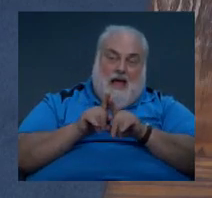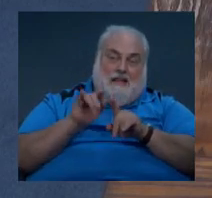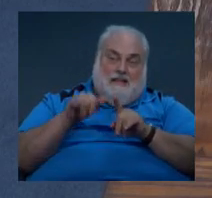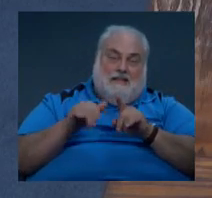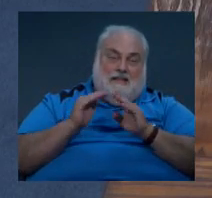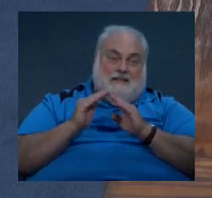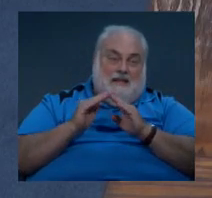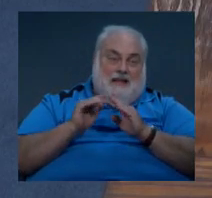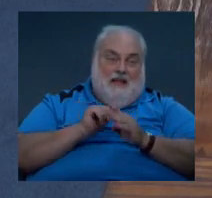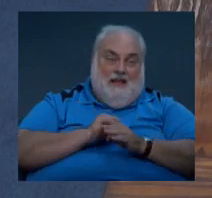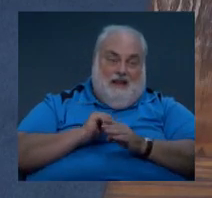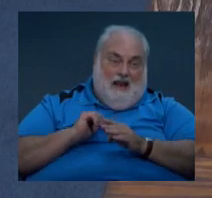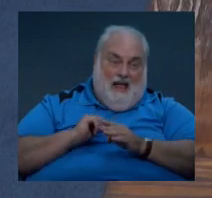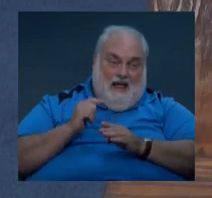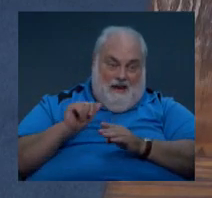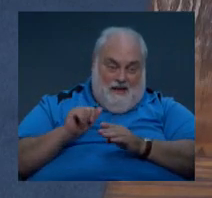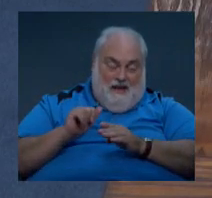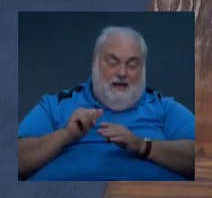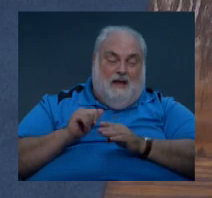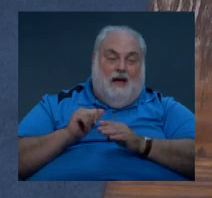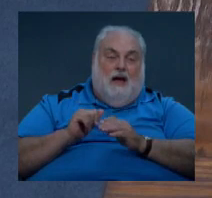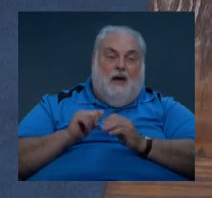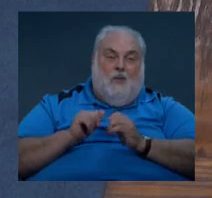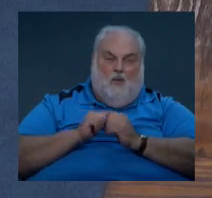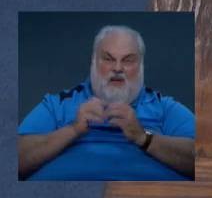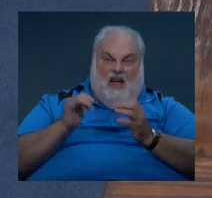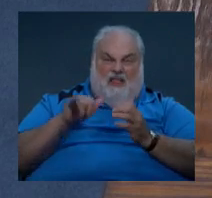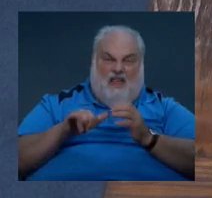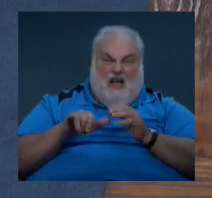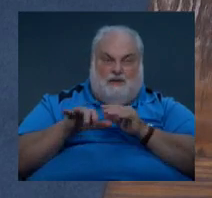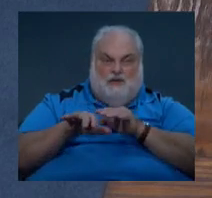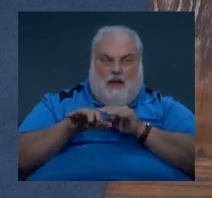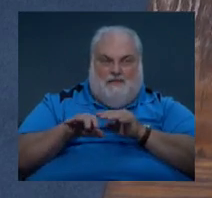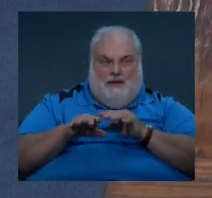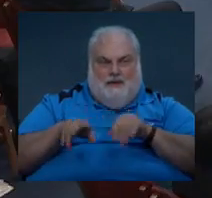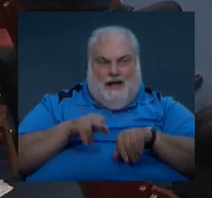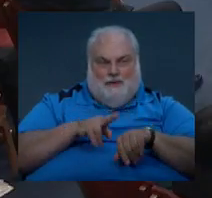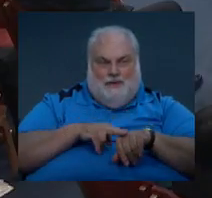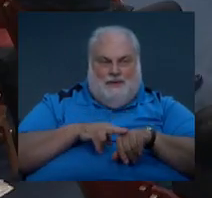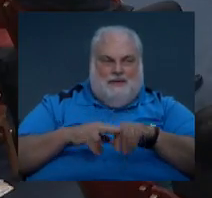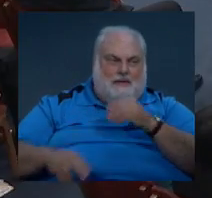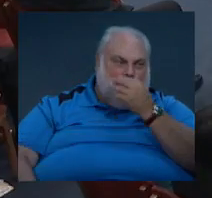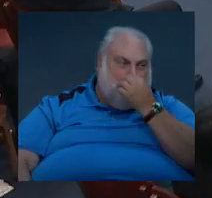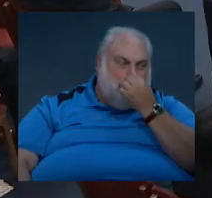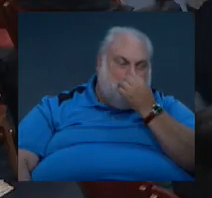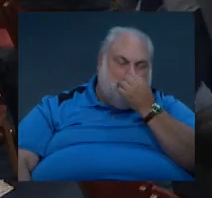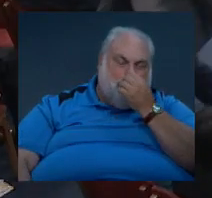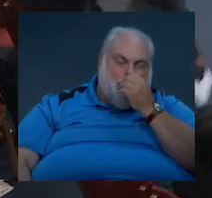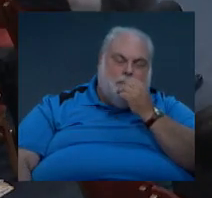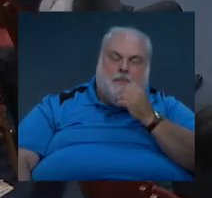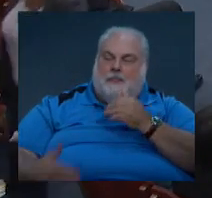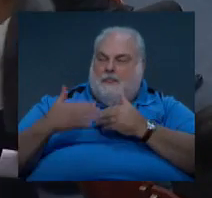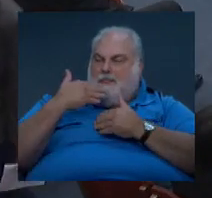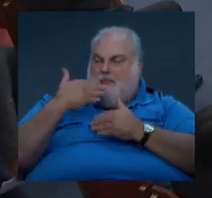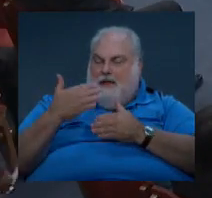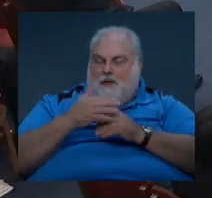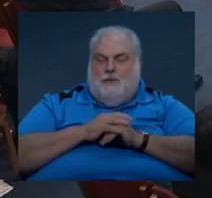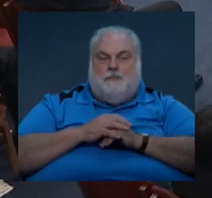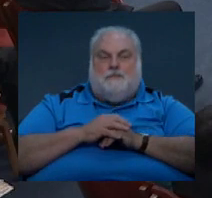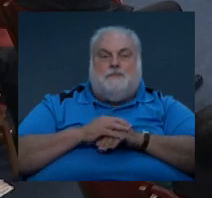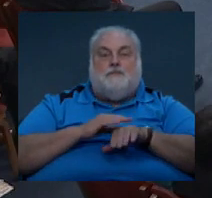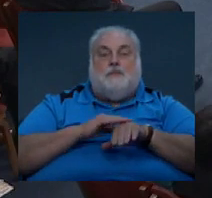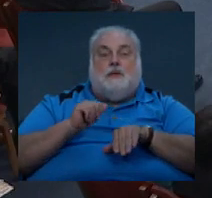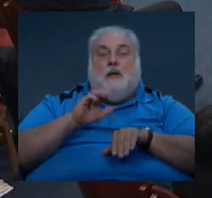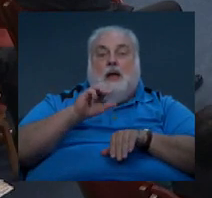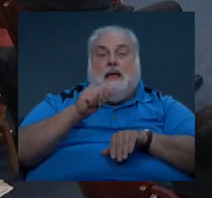like Atlanta, but without the Atlanta traffic. Thank you. Thank you, Ms. Purcell. Ms.